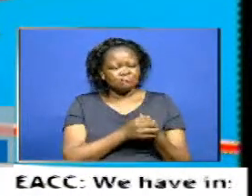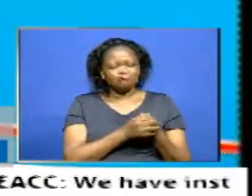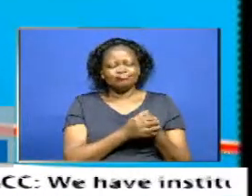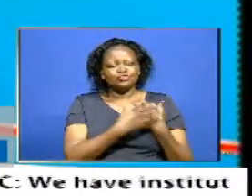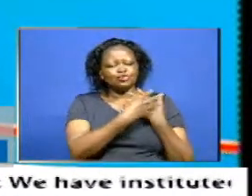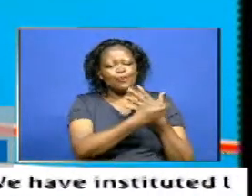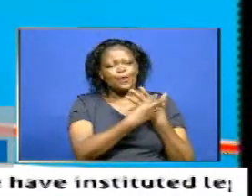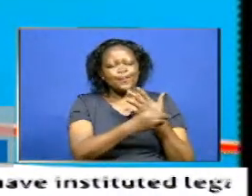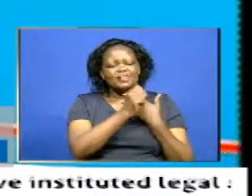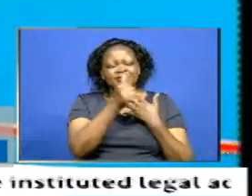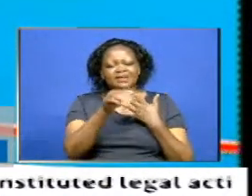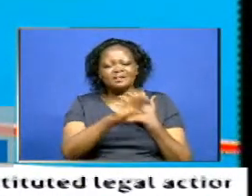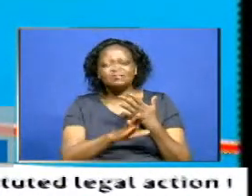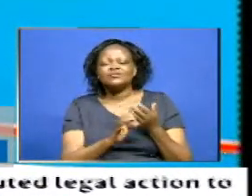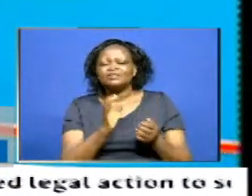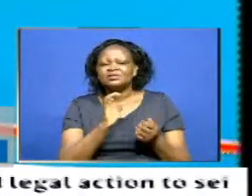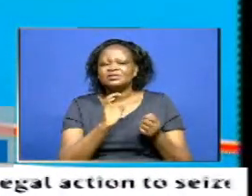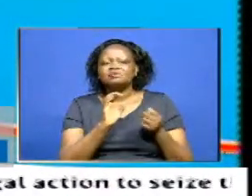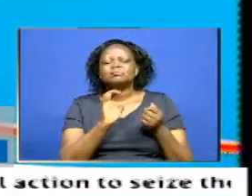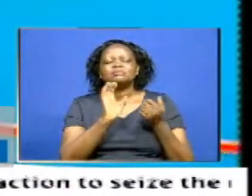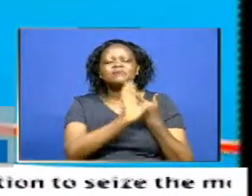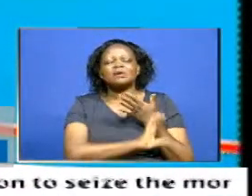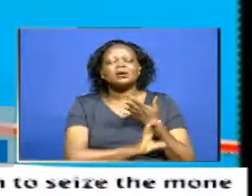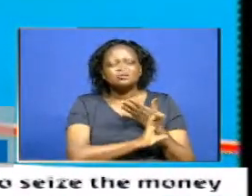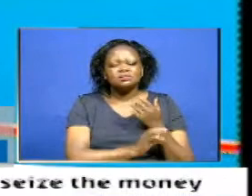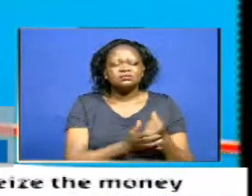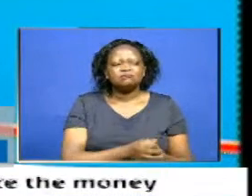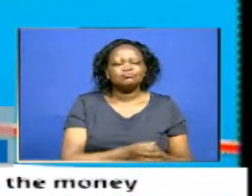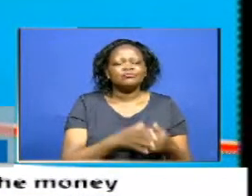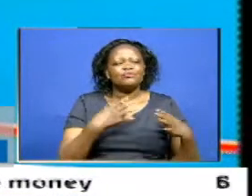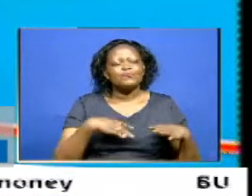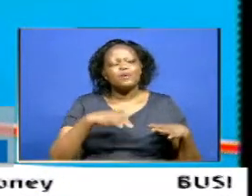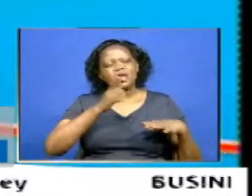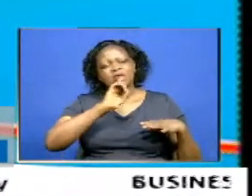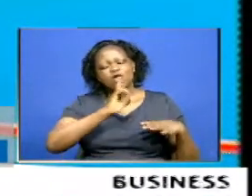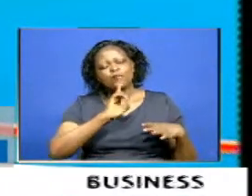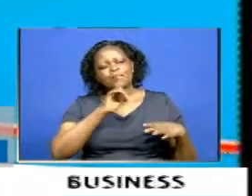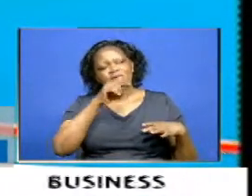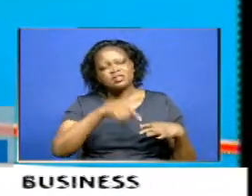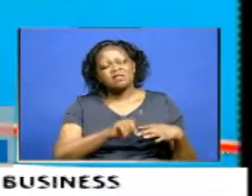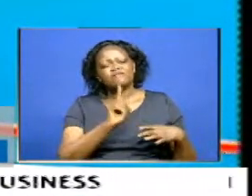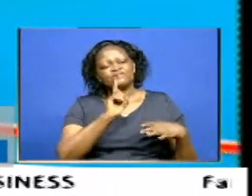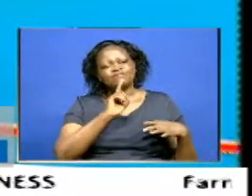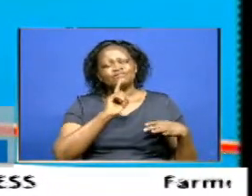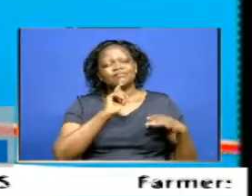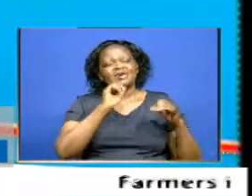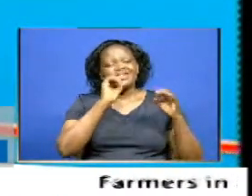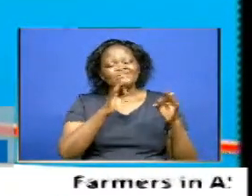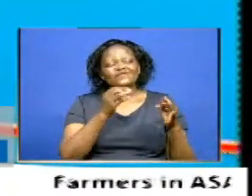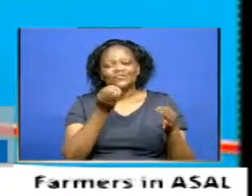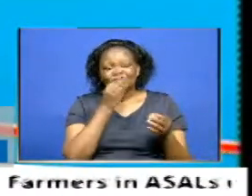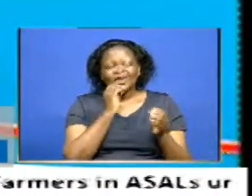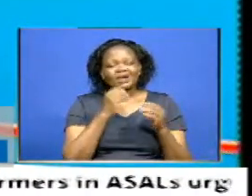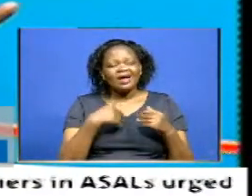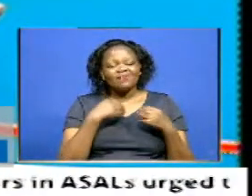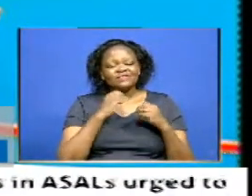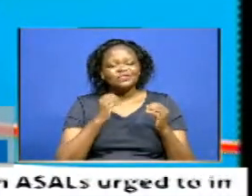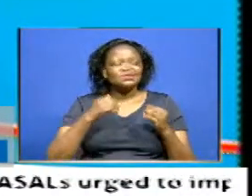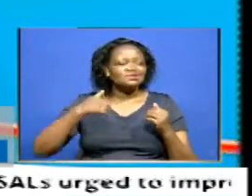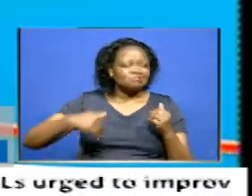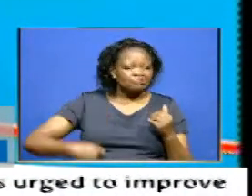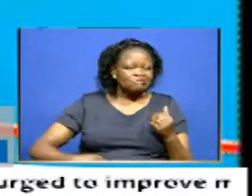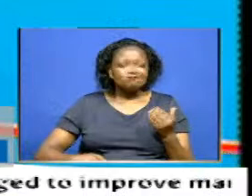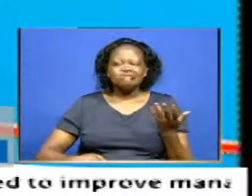other parts of the country. And if people in Nairobi, are going to bed hungry, I mean, how does this